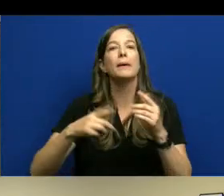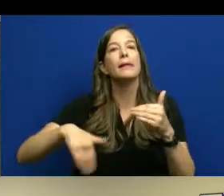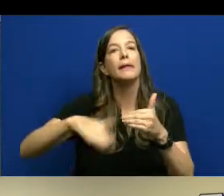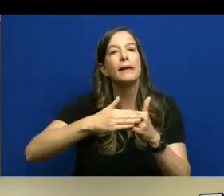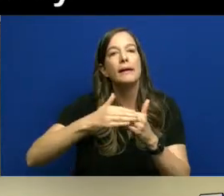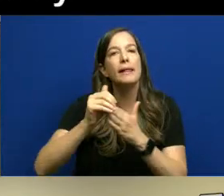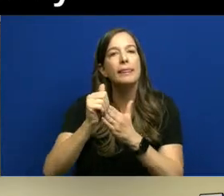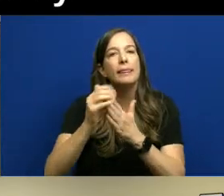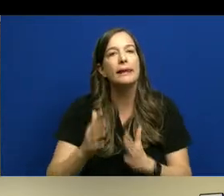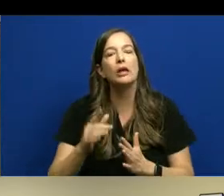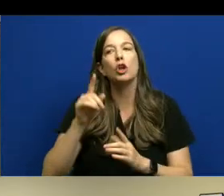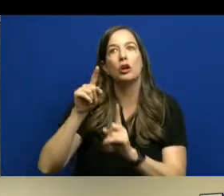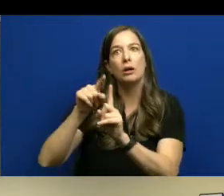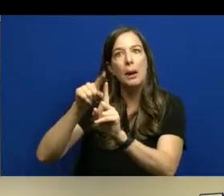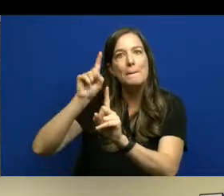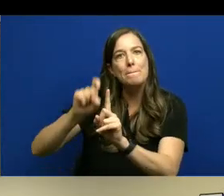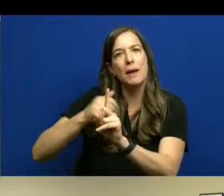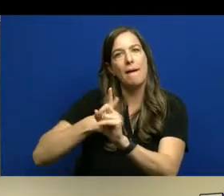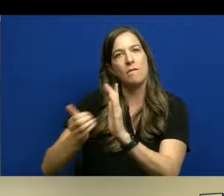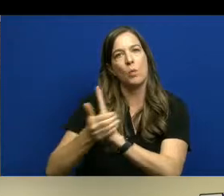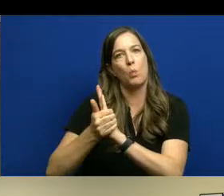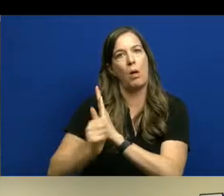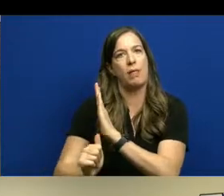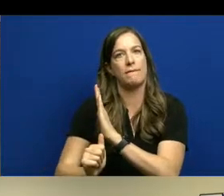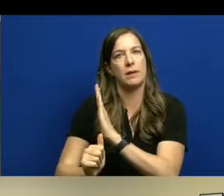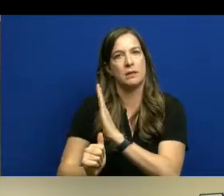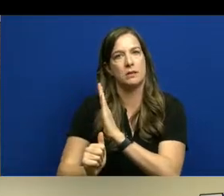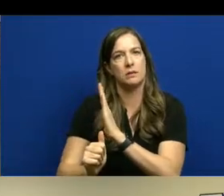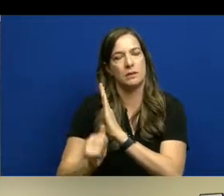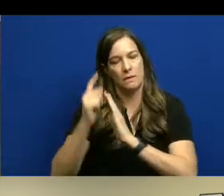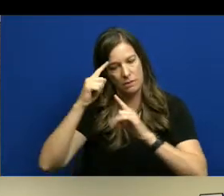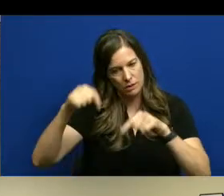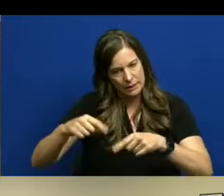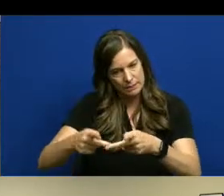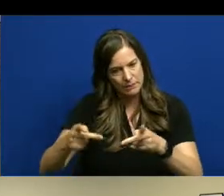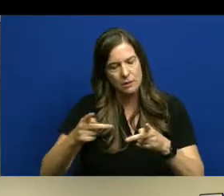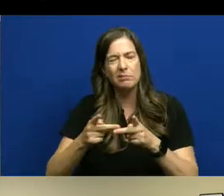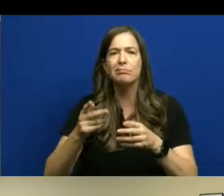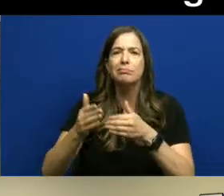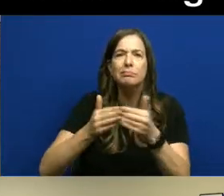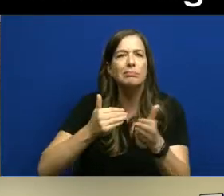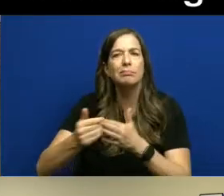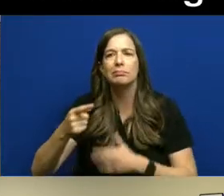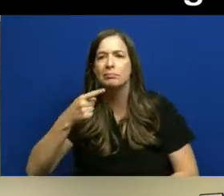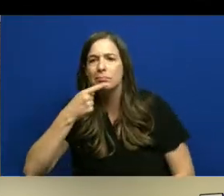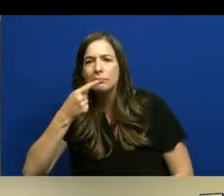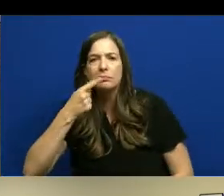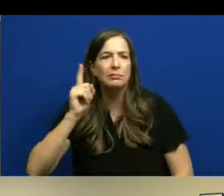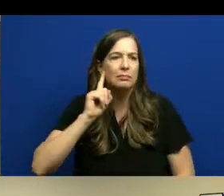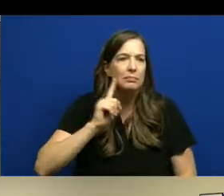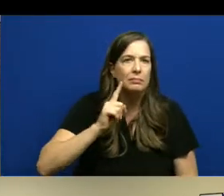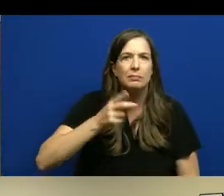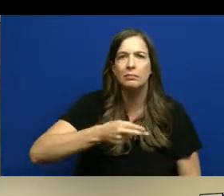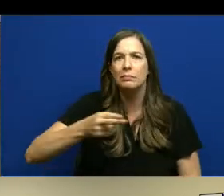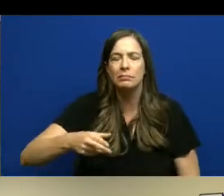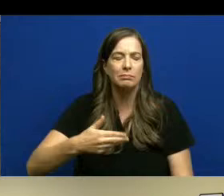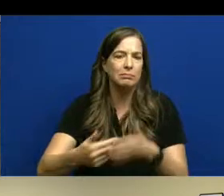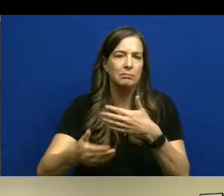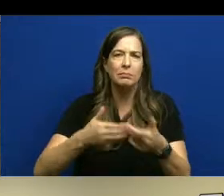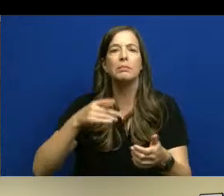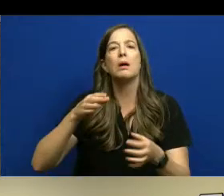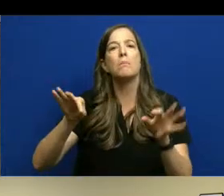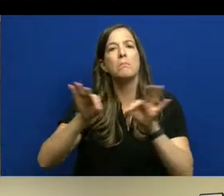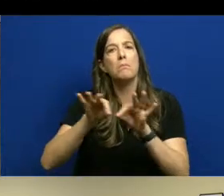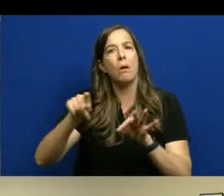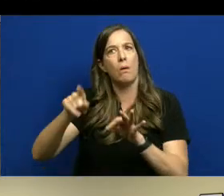to be qualified for the position, regardless of hearing status. They need to understand our communities and